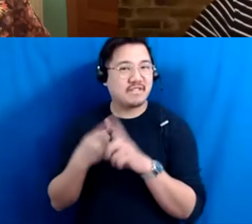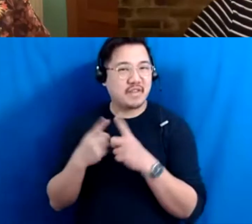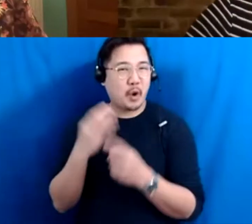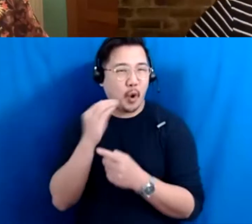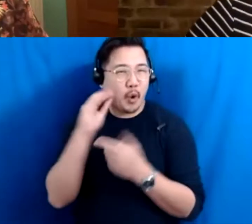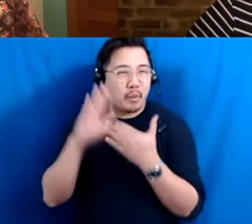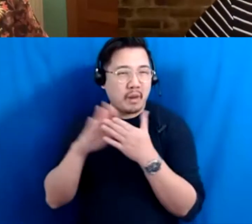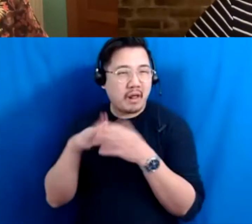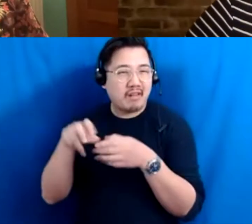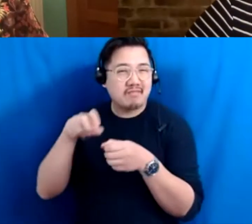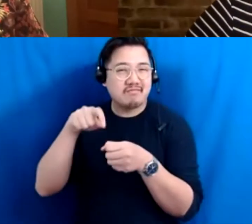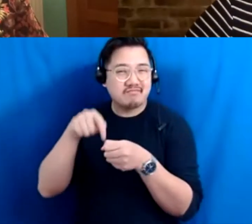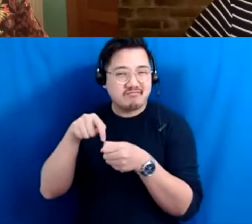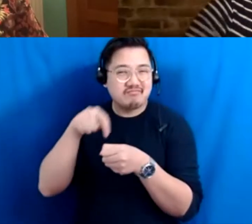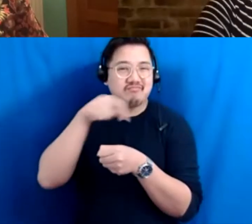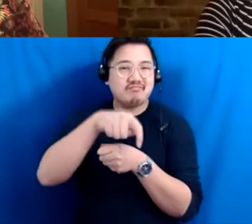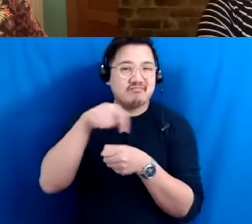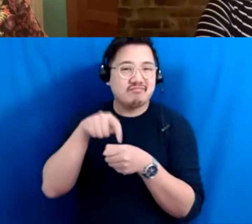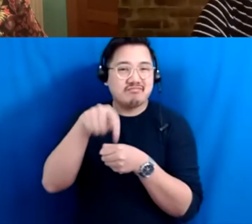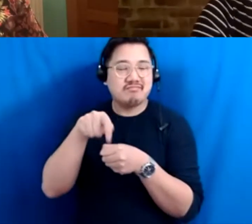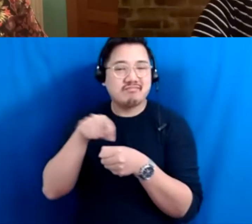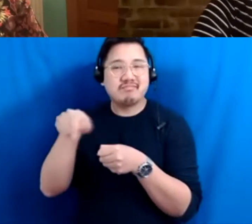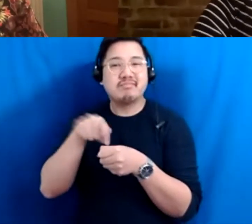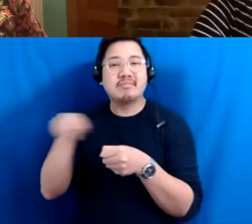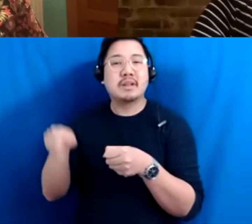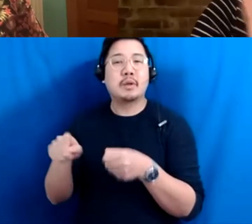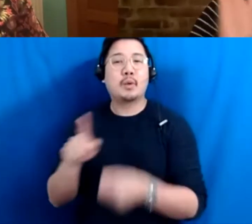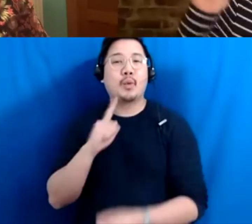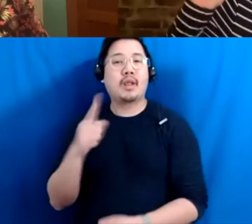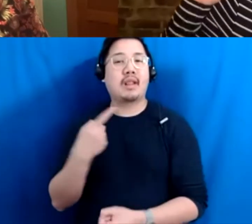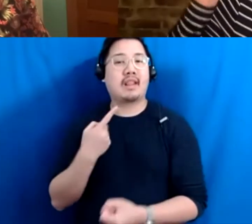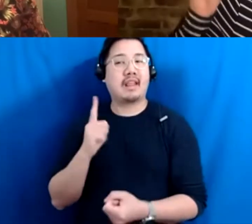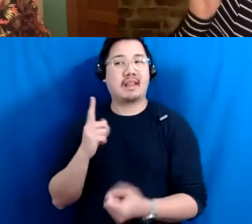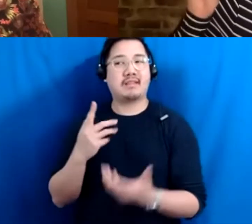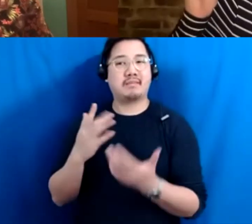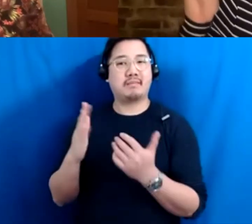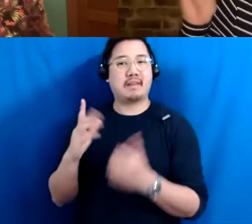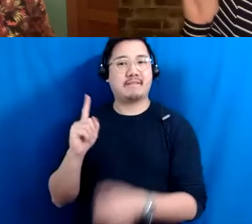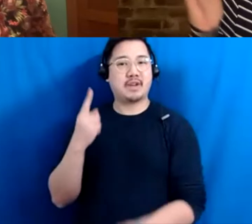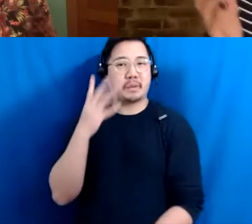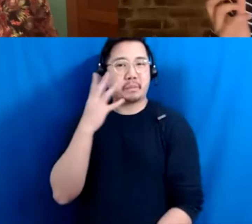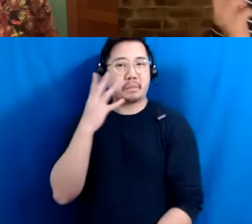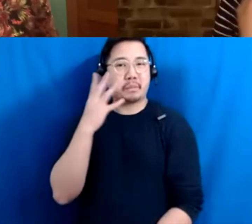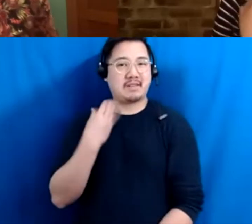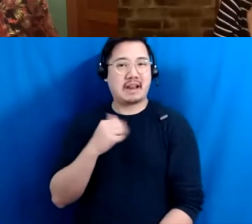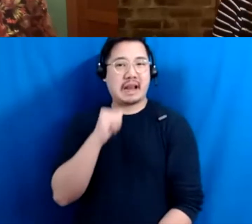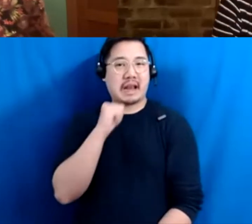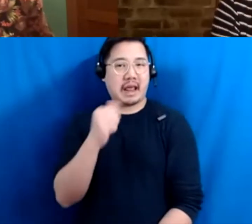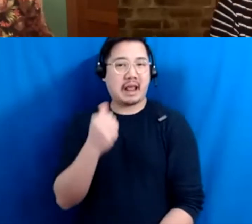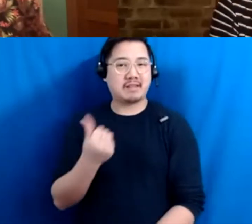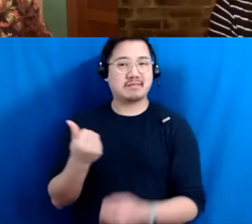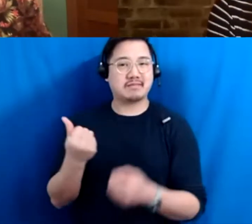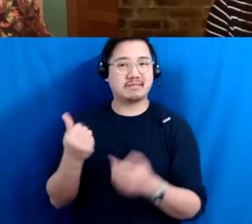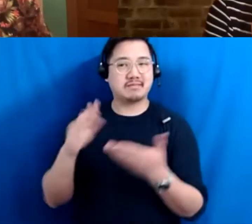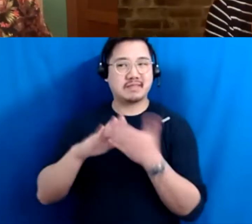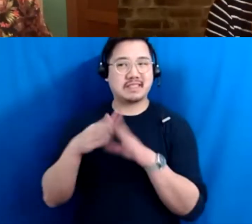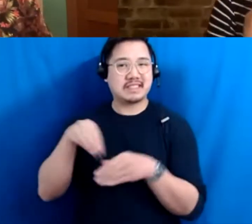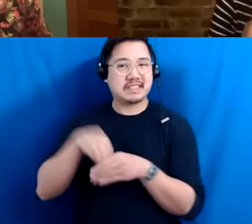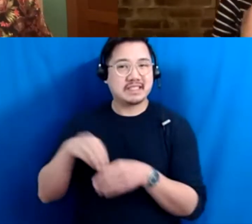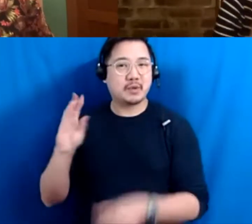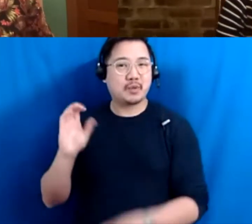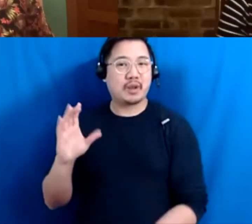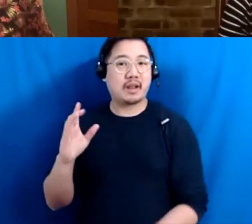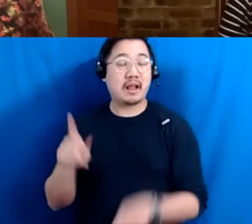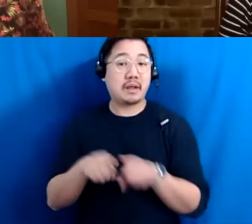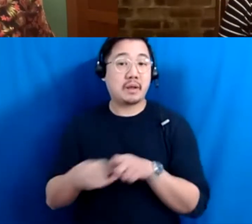Yeah. exposure to sort of non-city Wisconsin life. And I think the things that came to mind, I think the feeling of like being a person of color, like